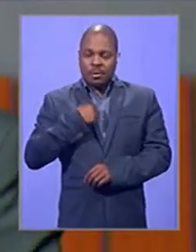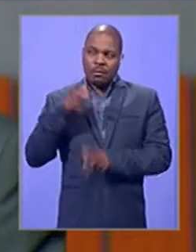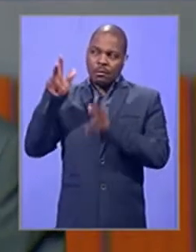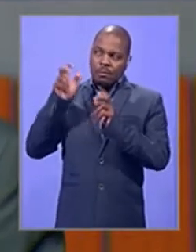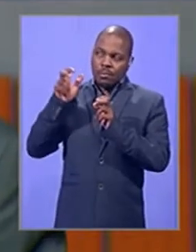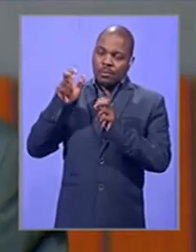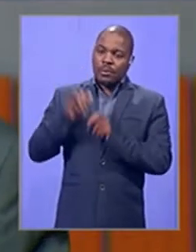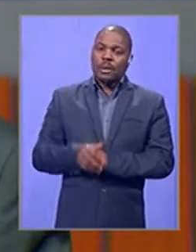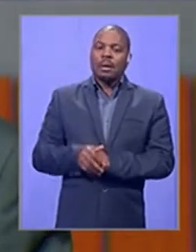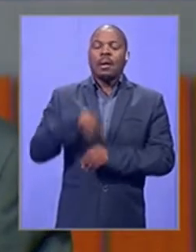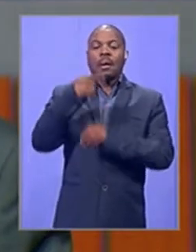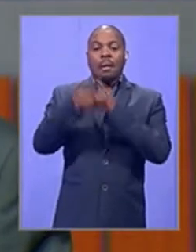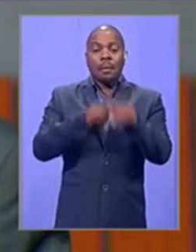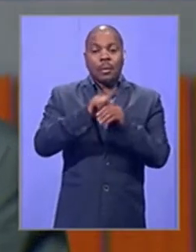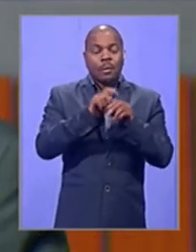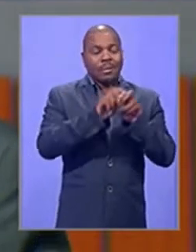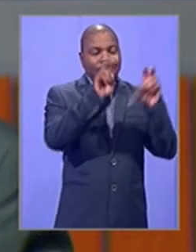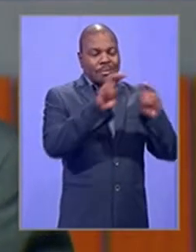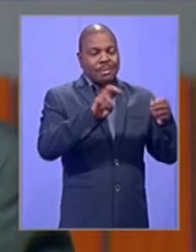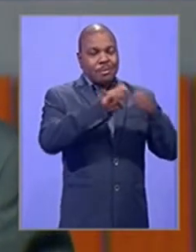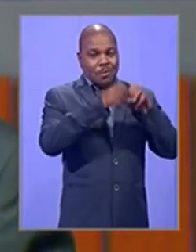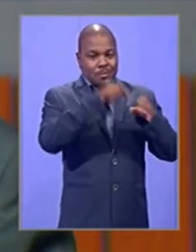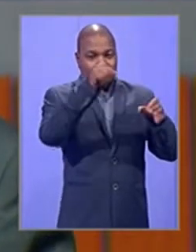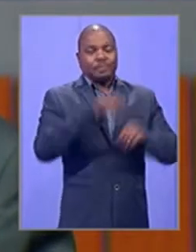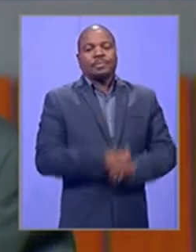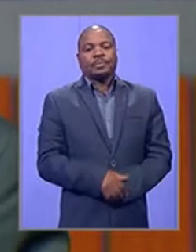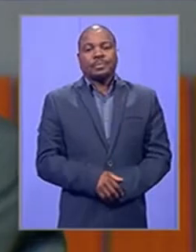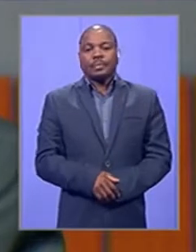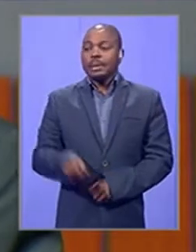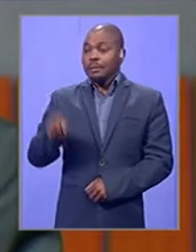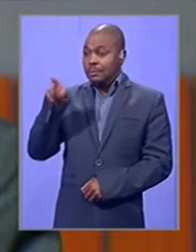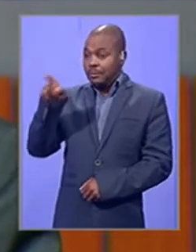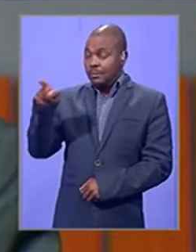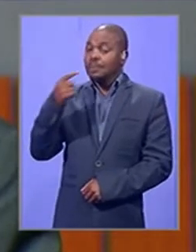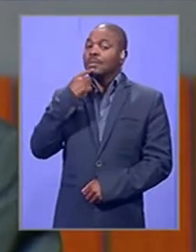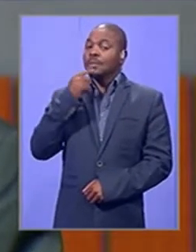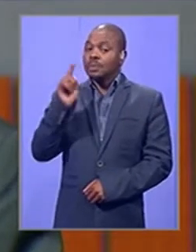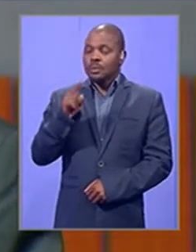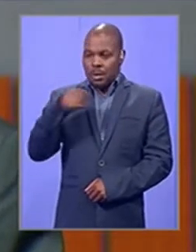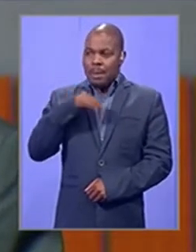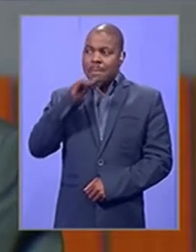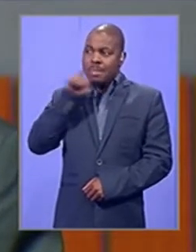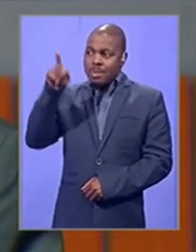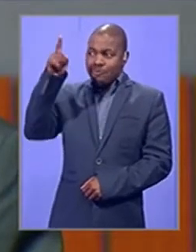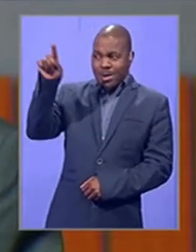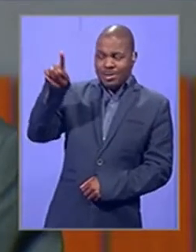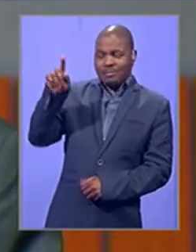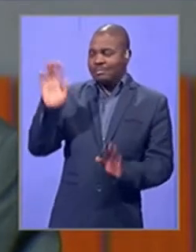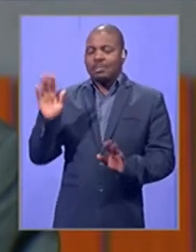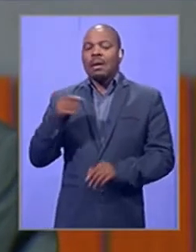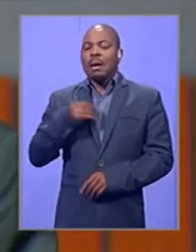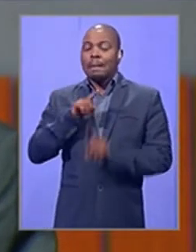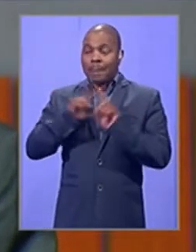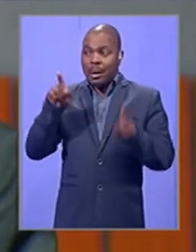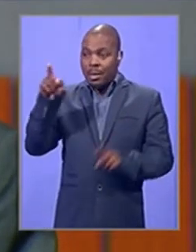regarding this energy matter that was raised. And he was saying, I'm not saying he was right, but this is what he said,